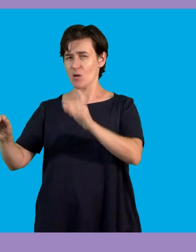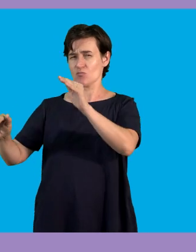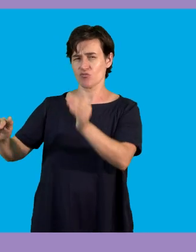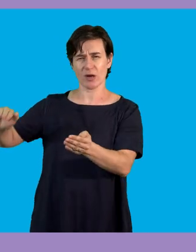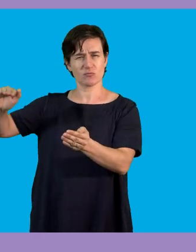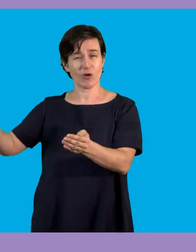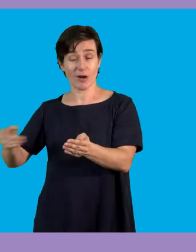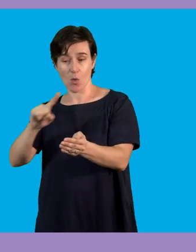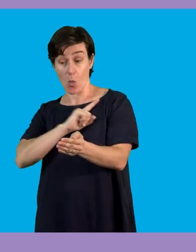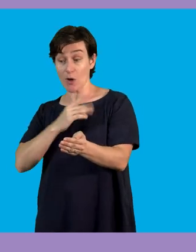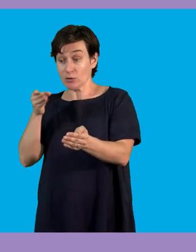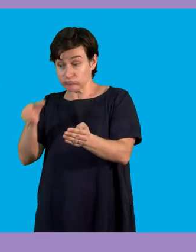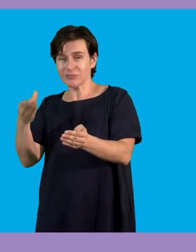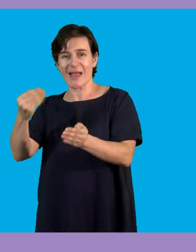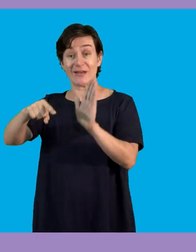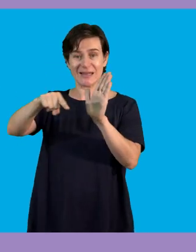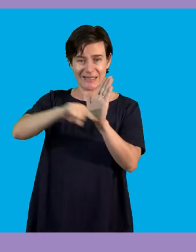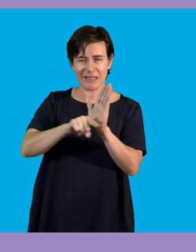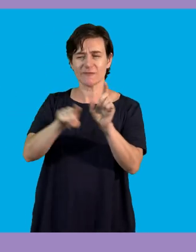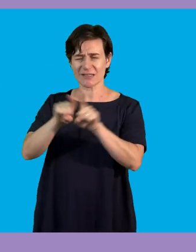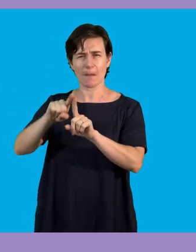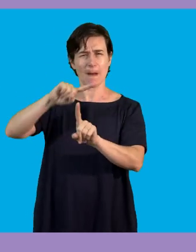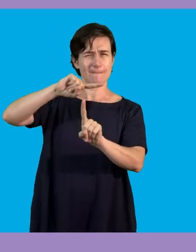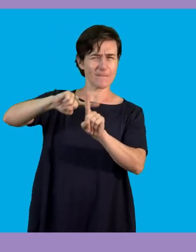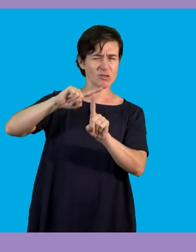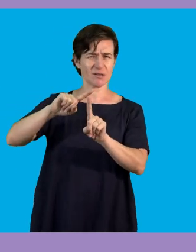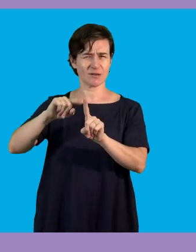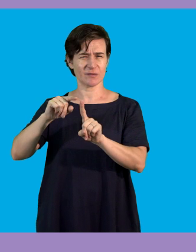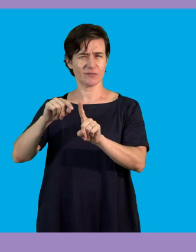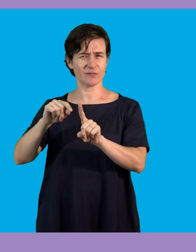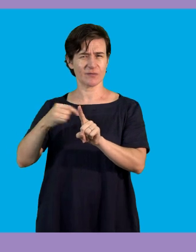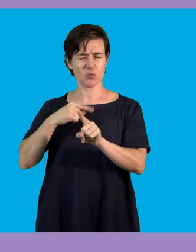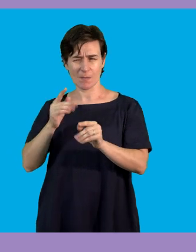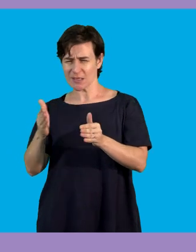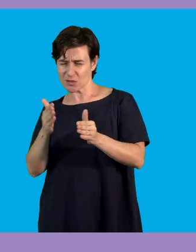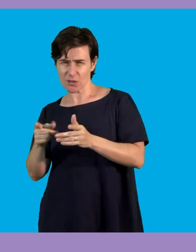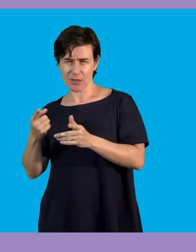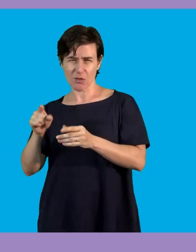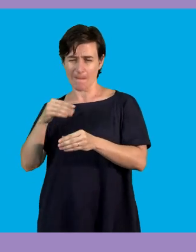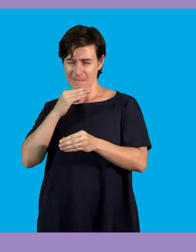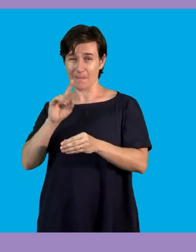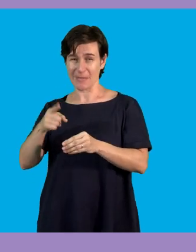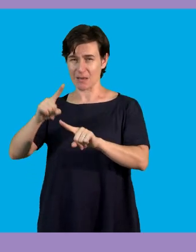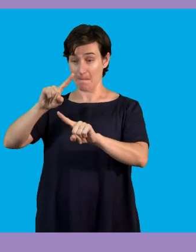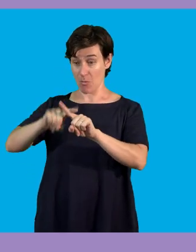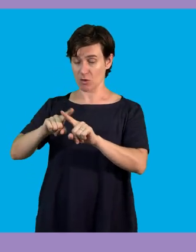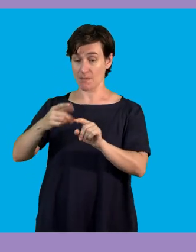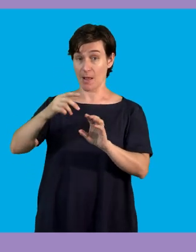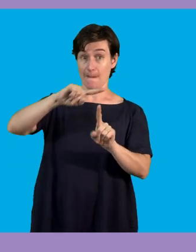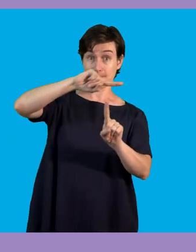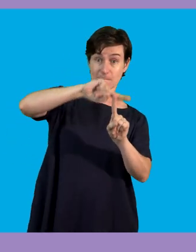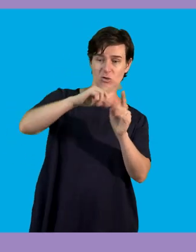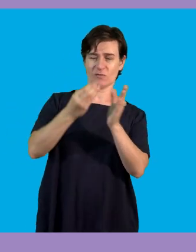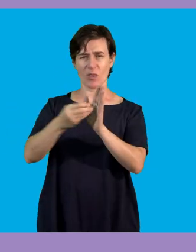because there is a negative and a positive sign that are close to one another, and therefore we need to multiply the